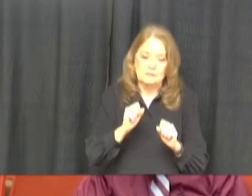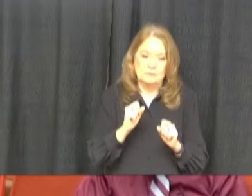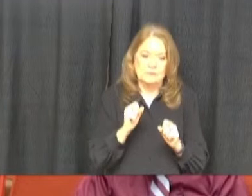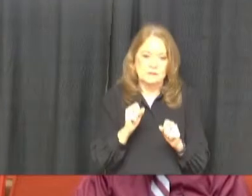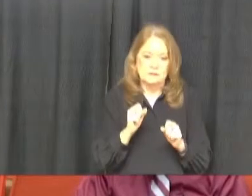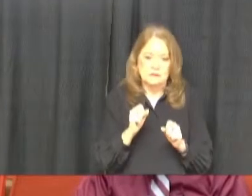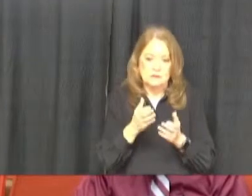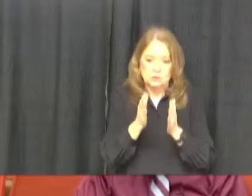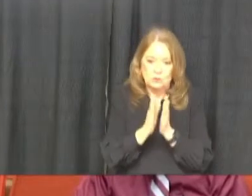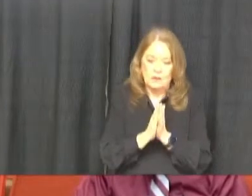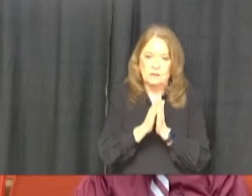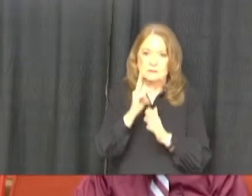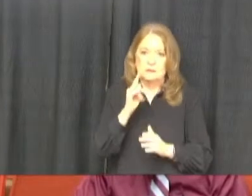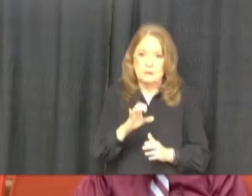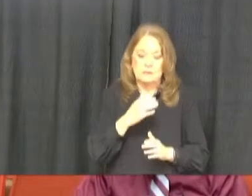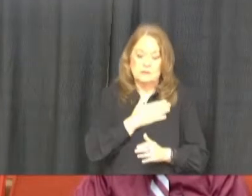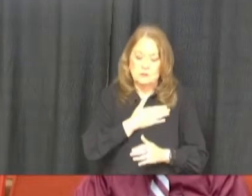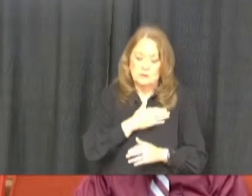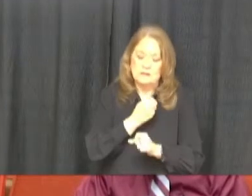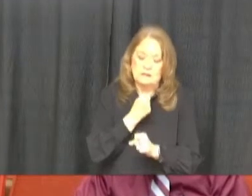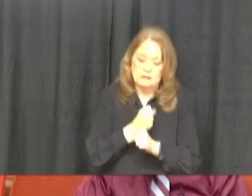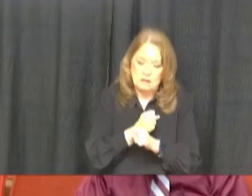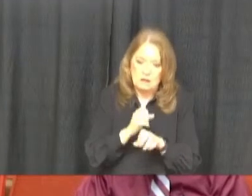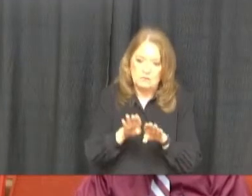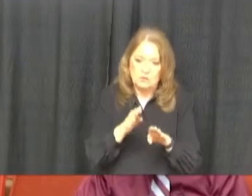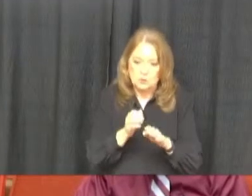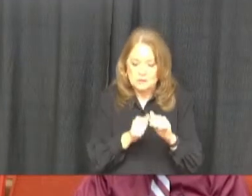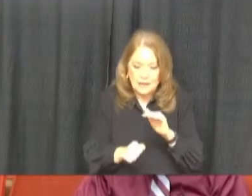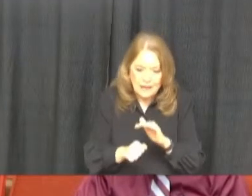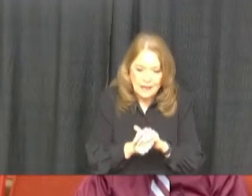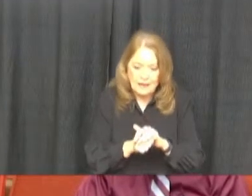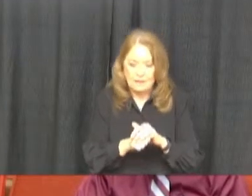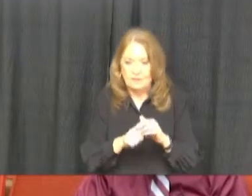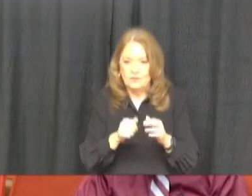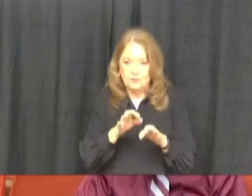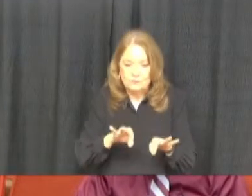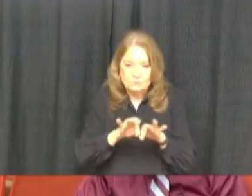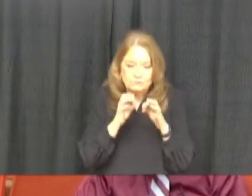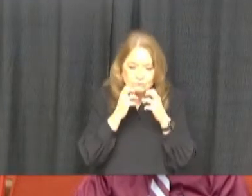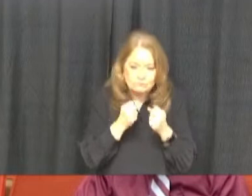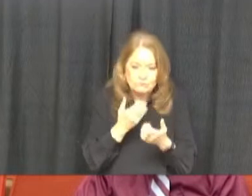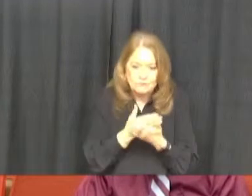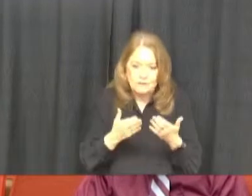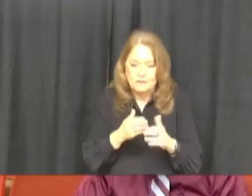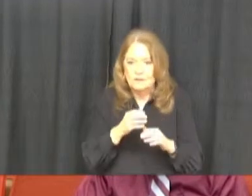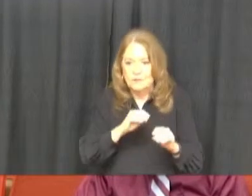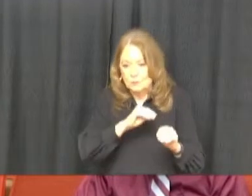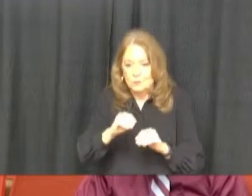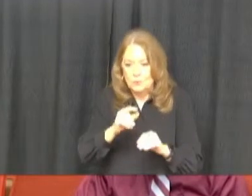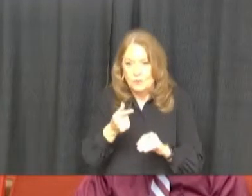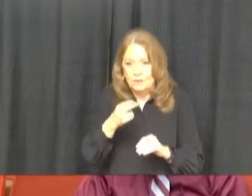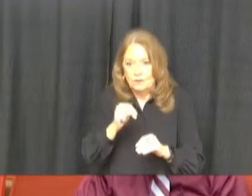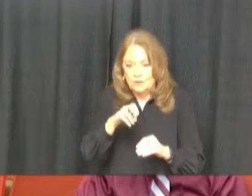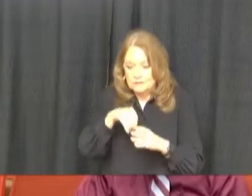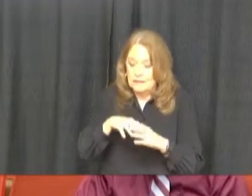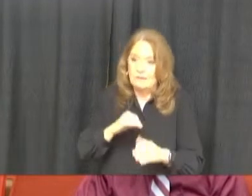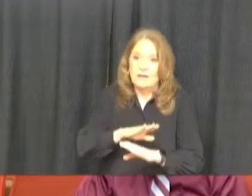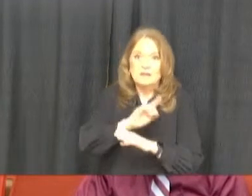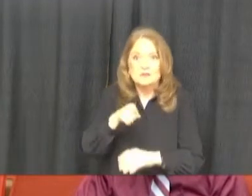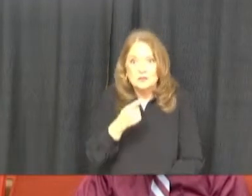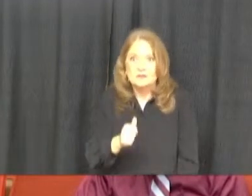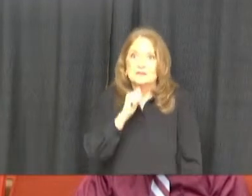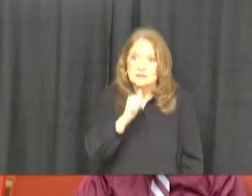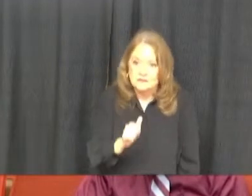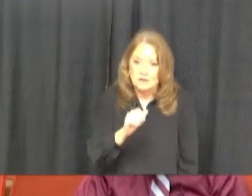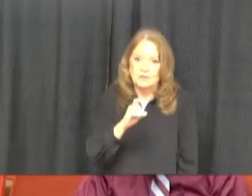to ask the public to please lock their doors, hide their valuables, store their guns inside, and they just don't do it. There is a